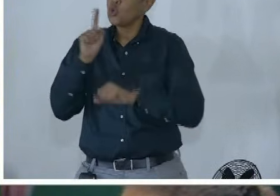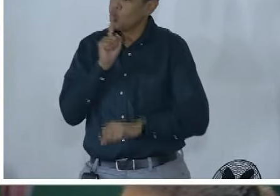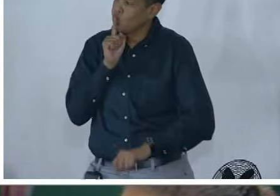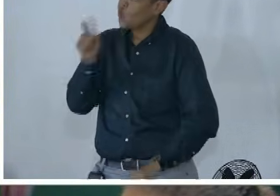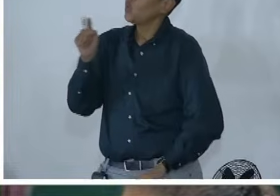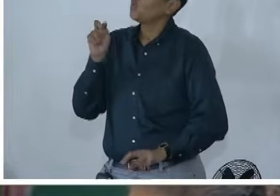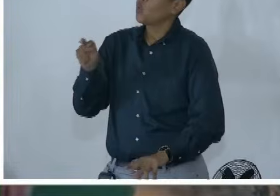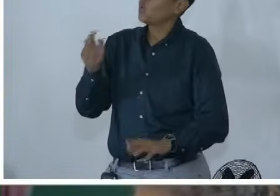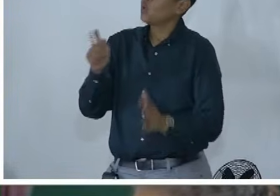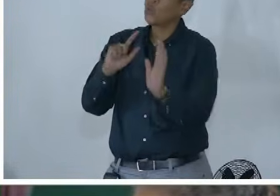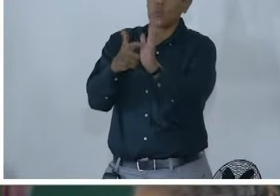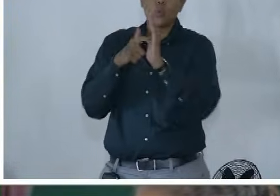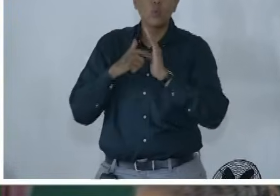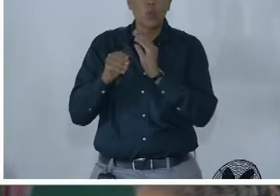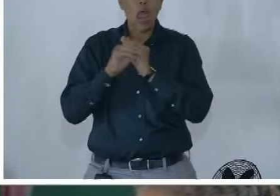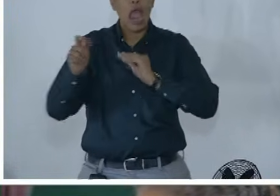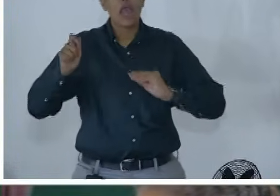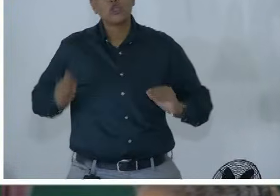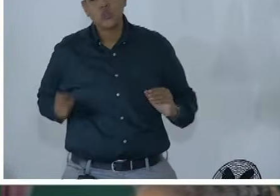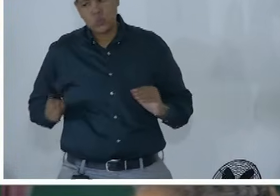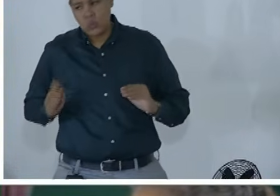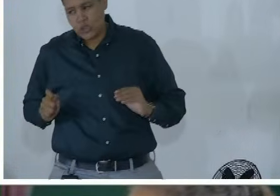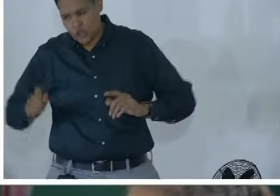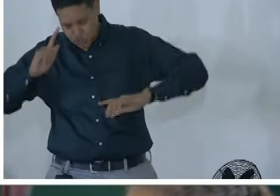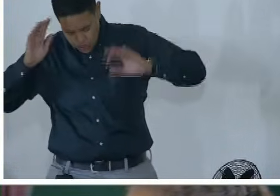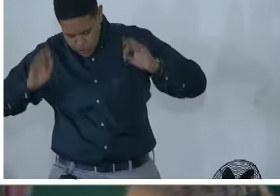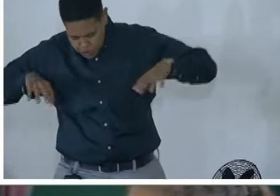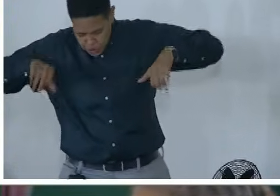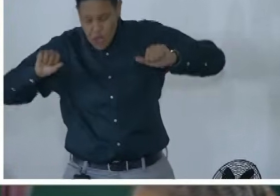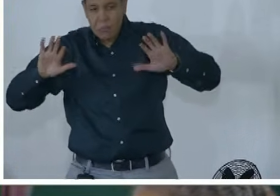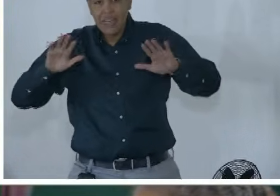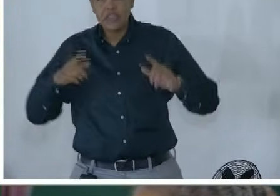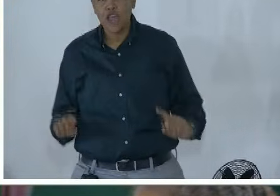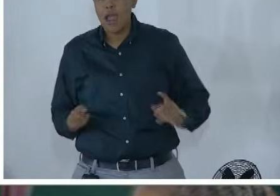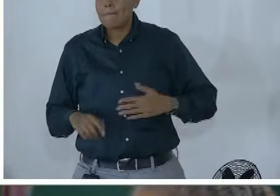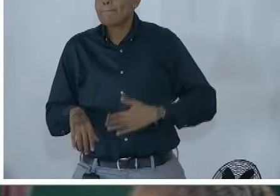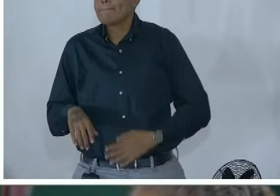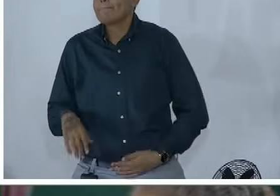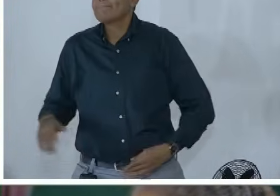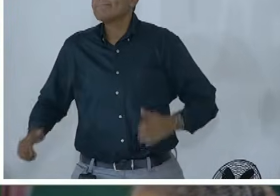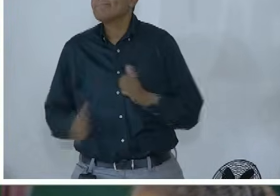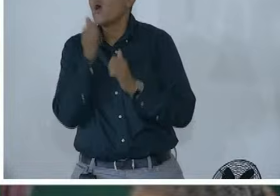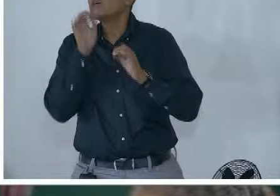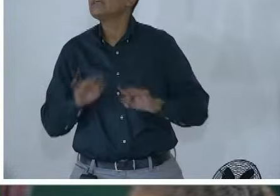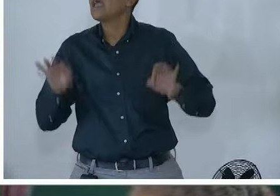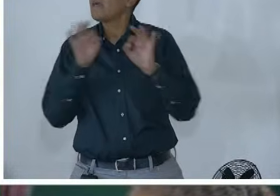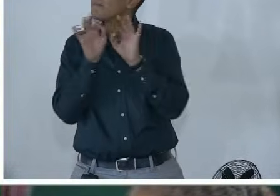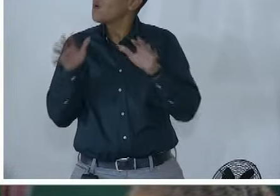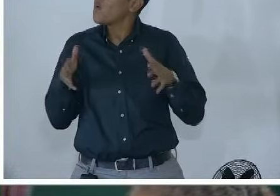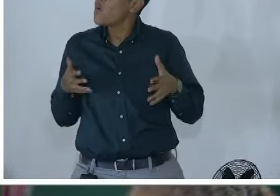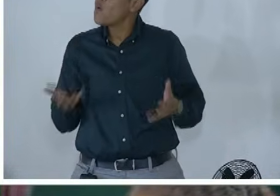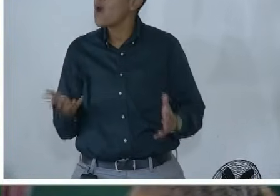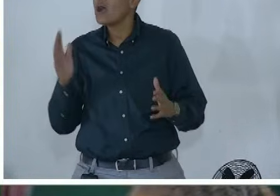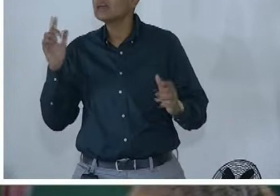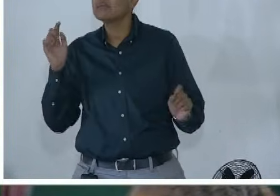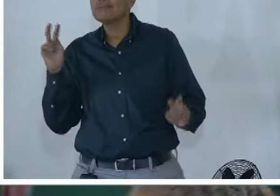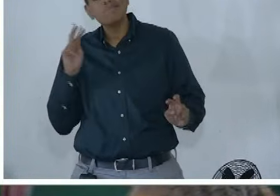truly require judicial determination. Most importantly, Mr.